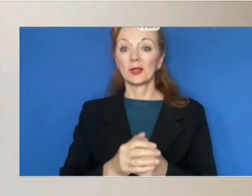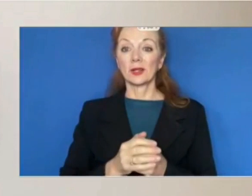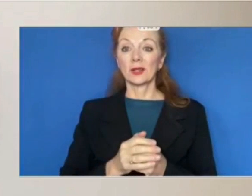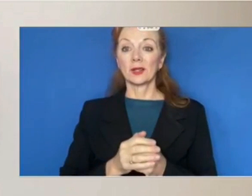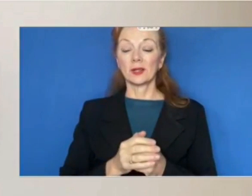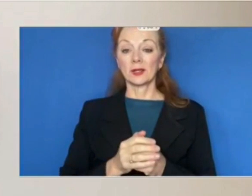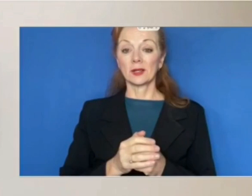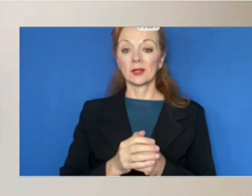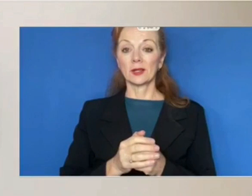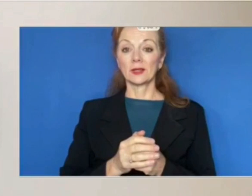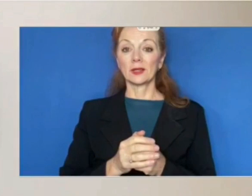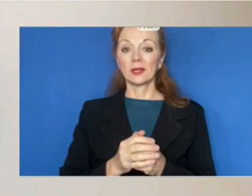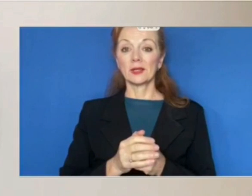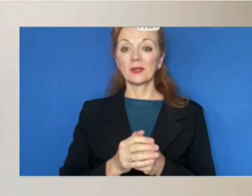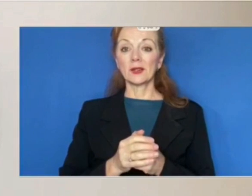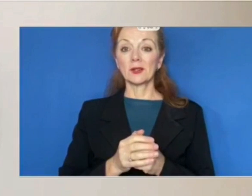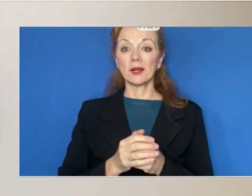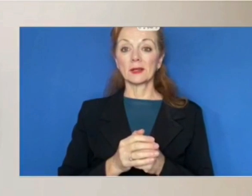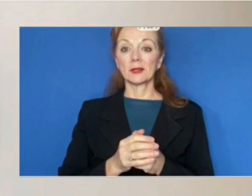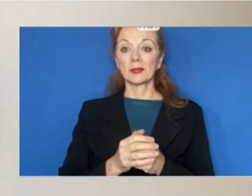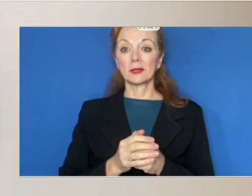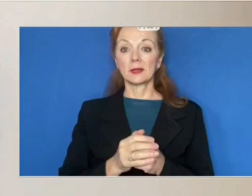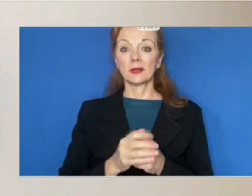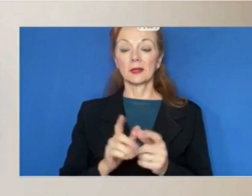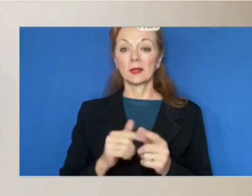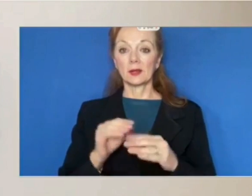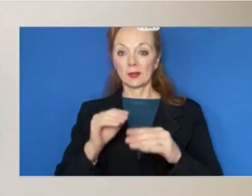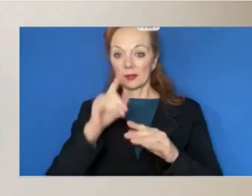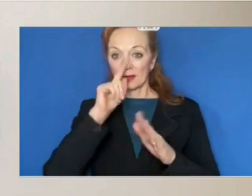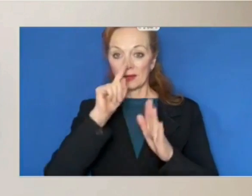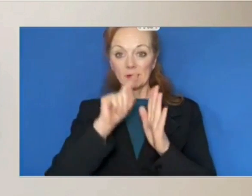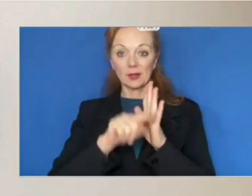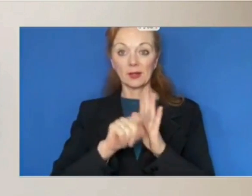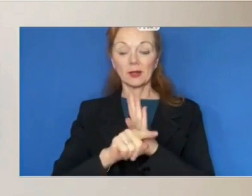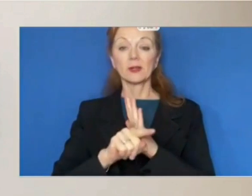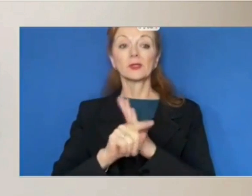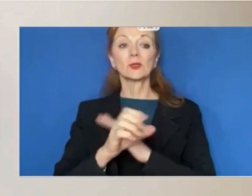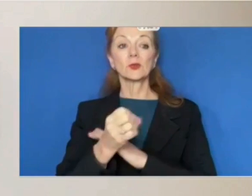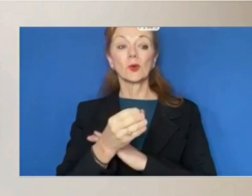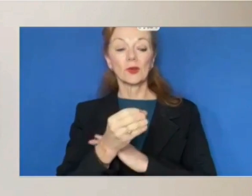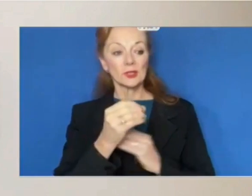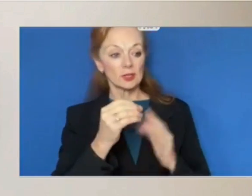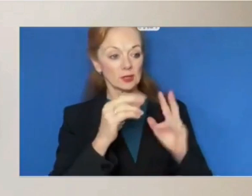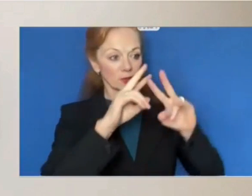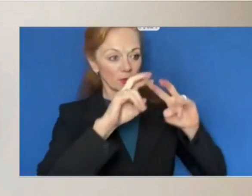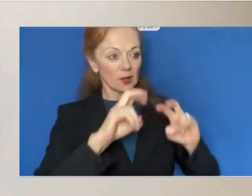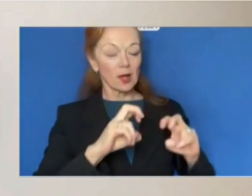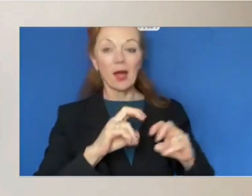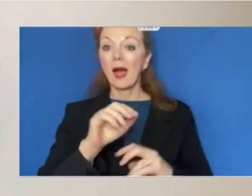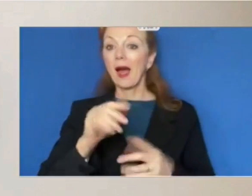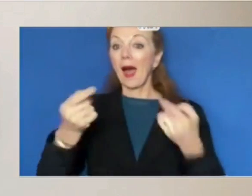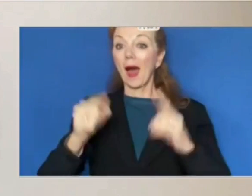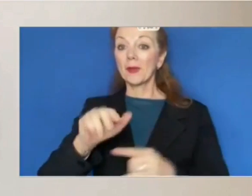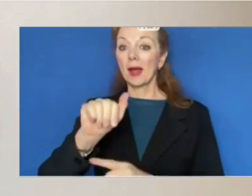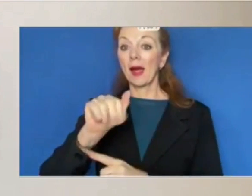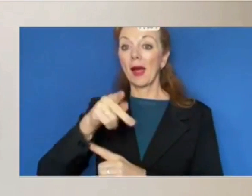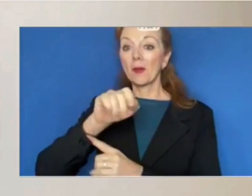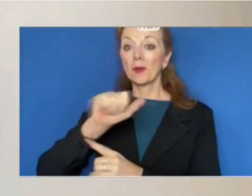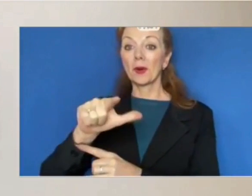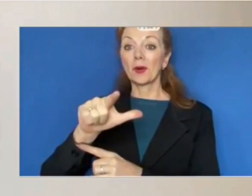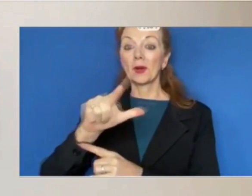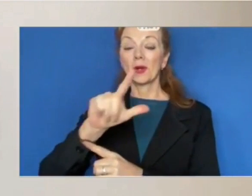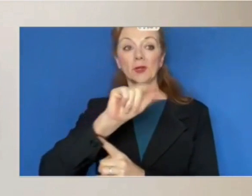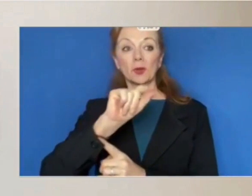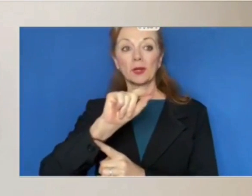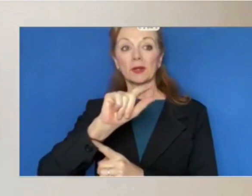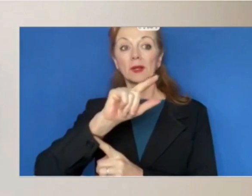team conducted an investigation. So on April 20th of 2020, CMPD